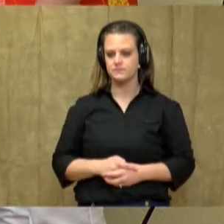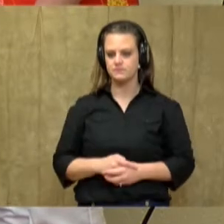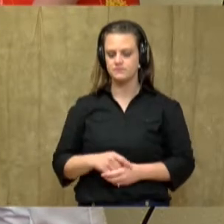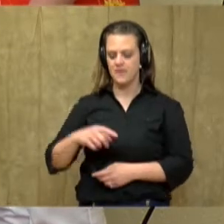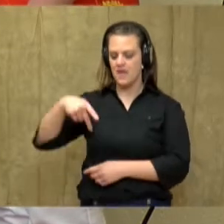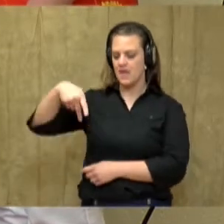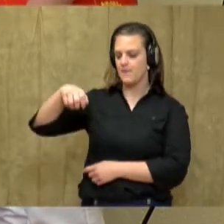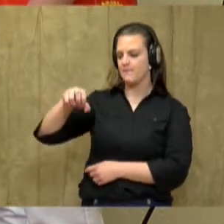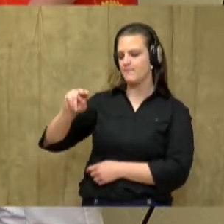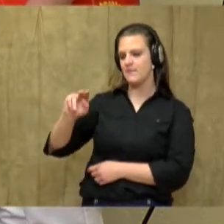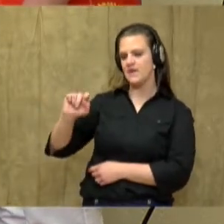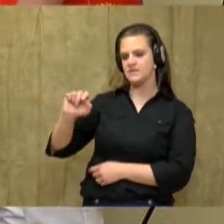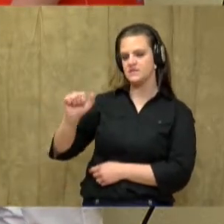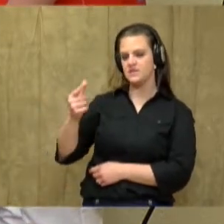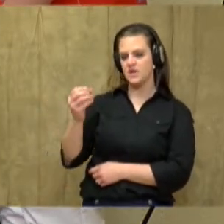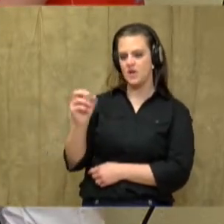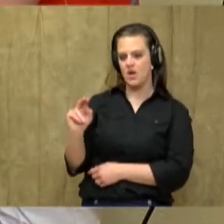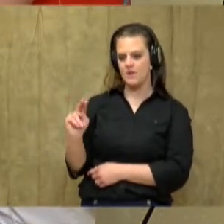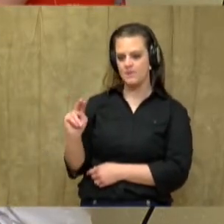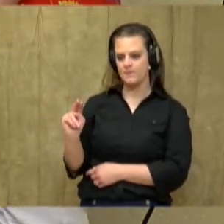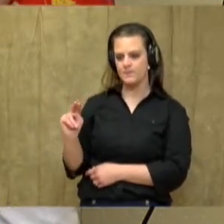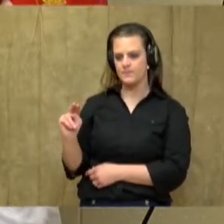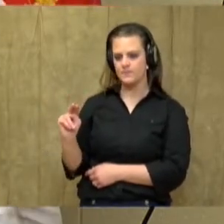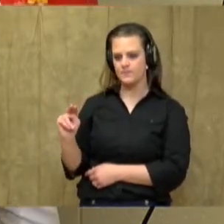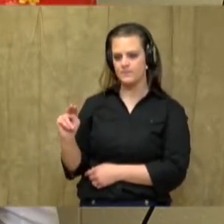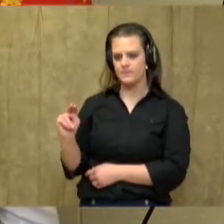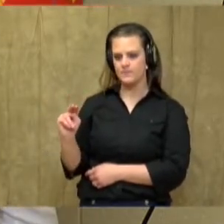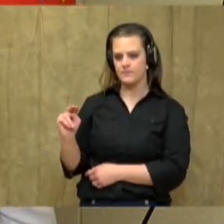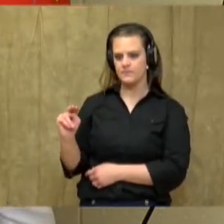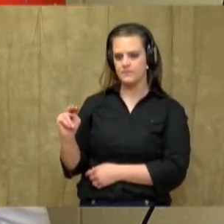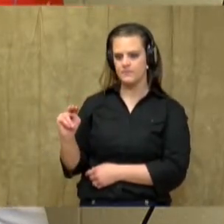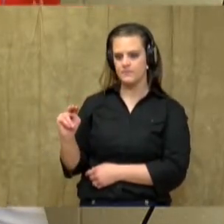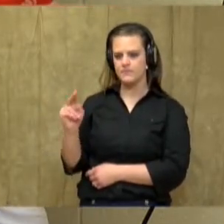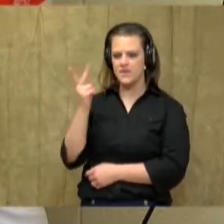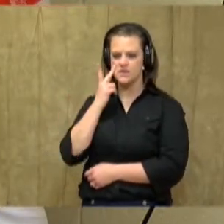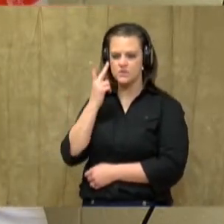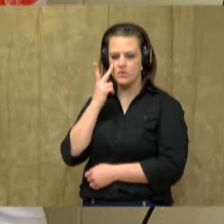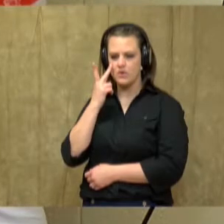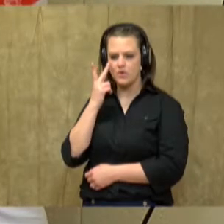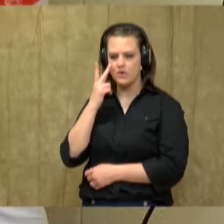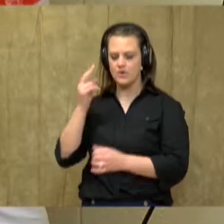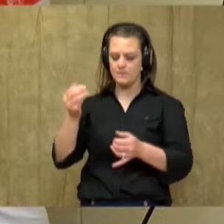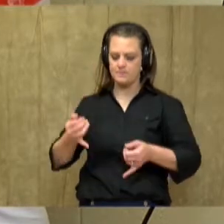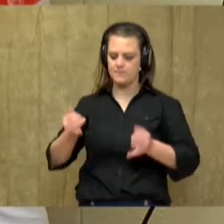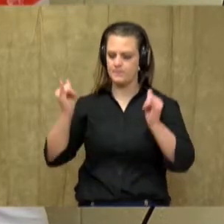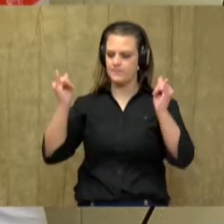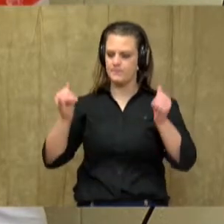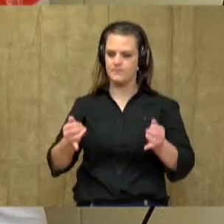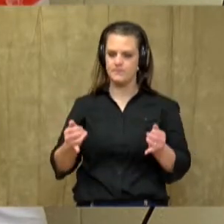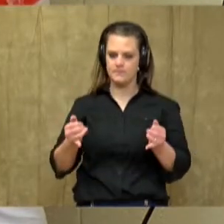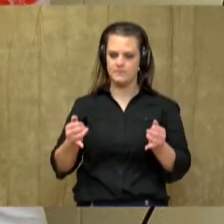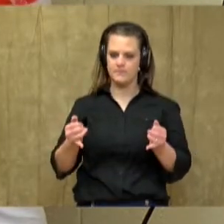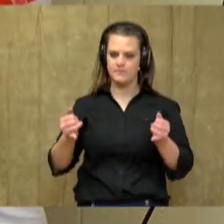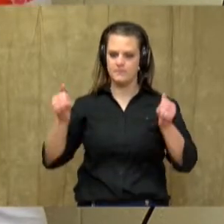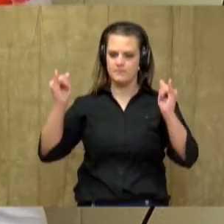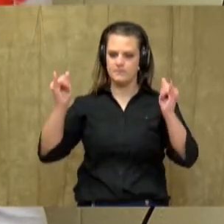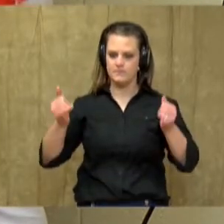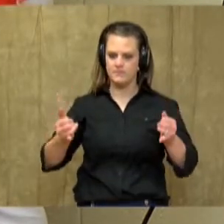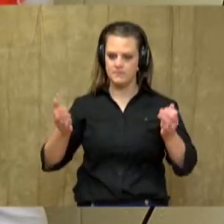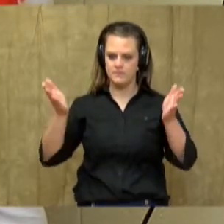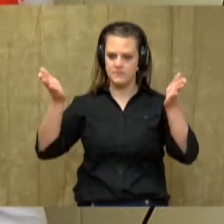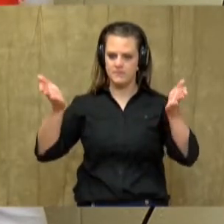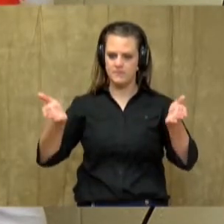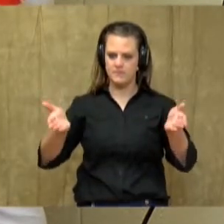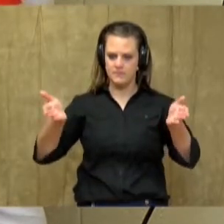this pentagon? All right, let's look at these two sides. If they were to